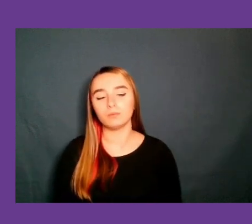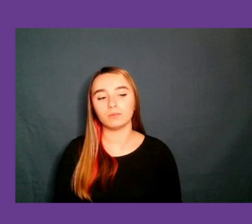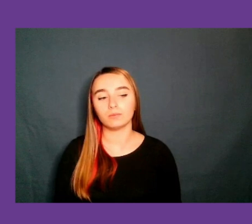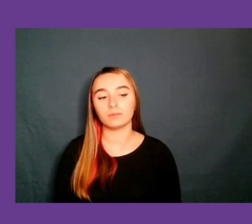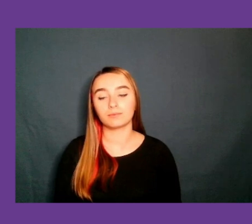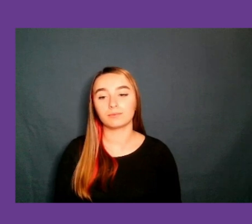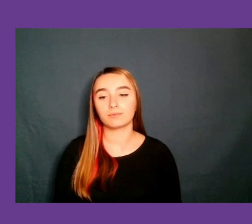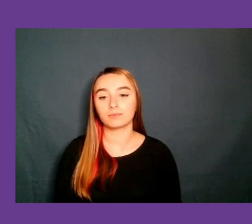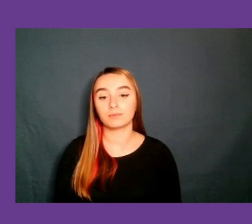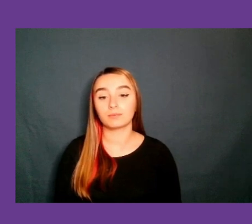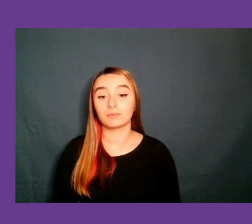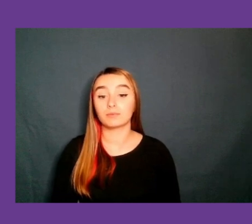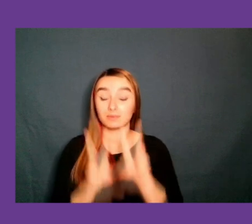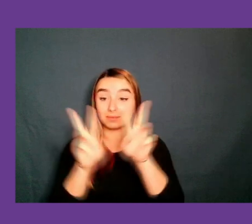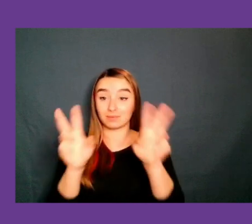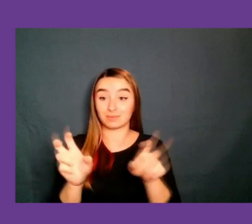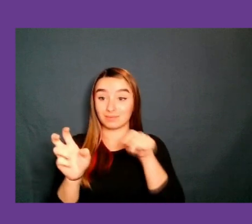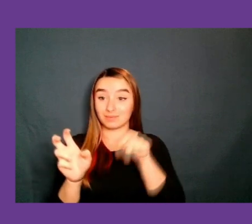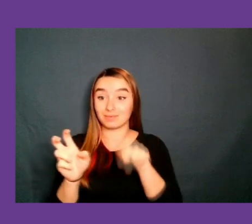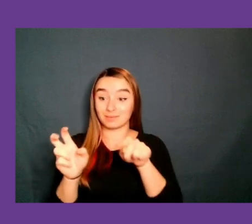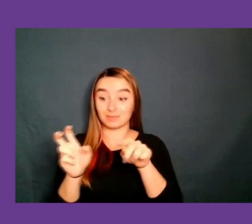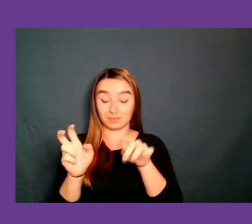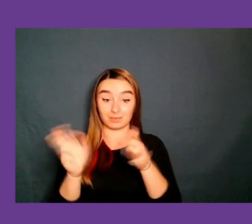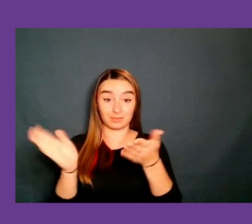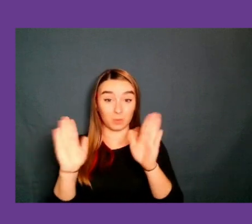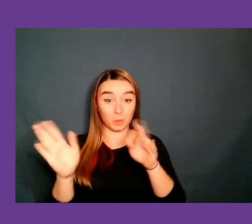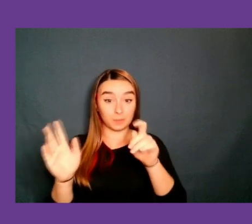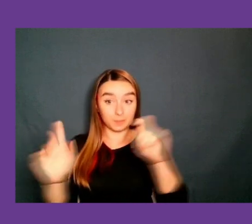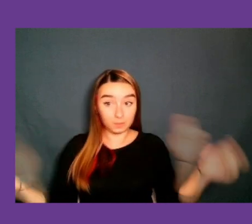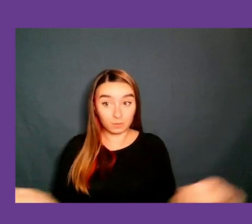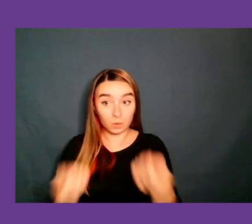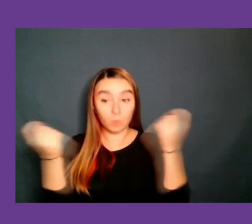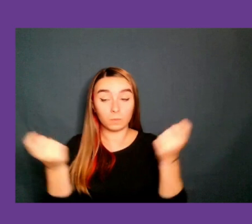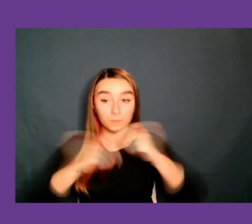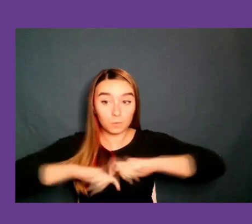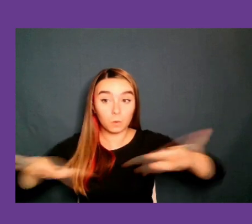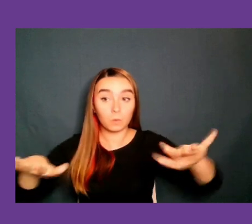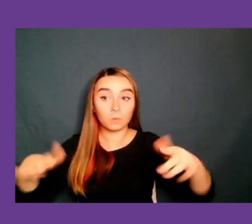When it comes to the publication of this particular standard, it's ETSI who is